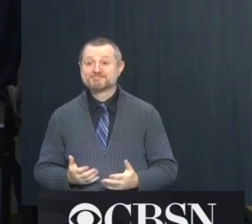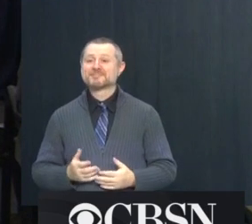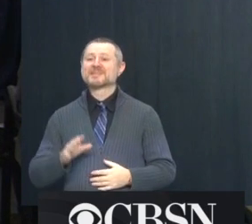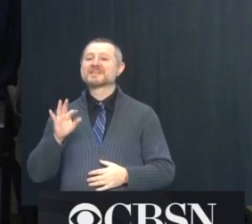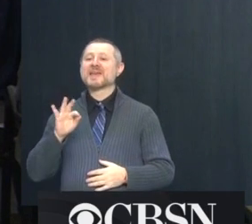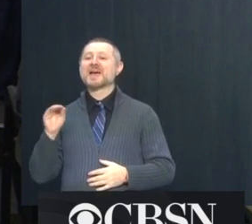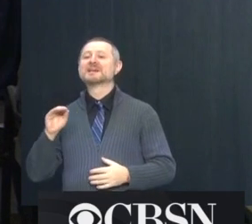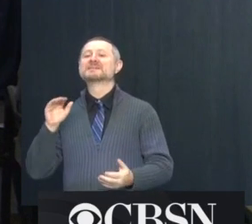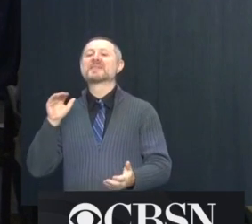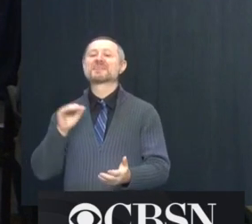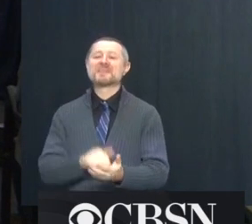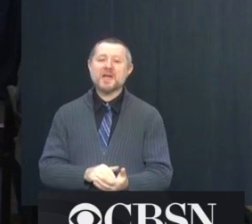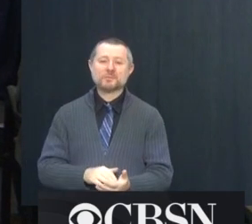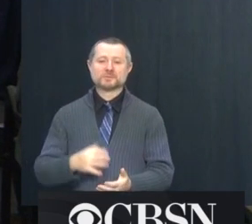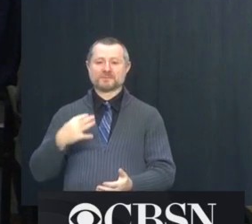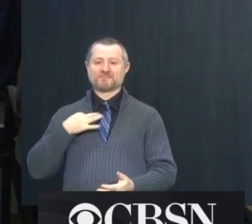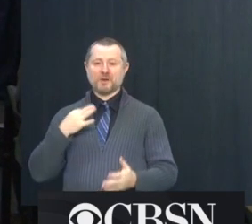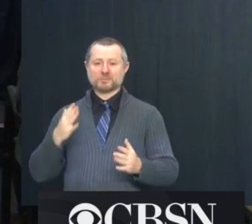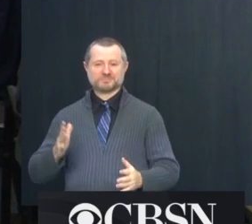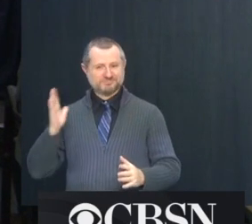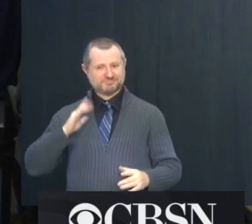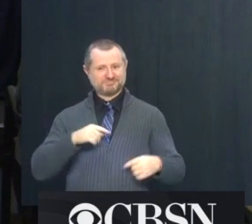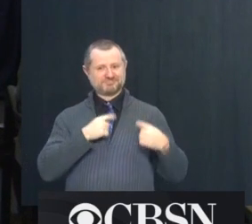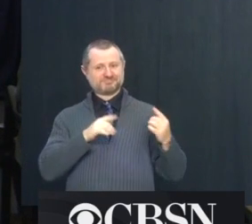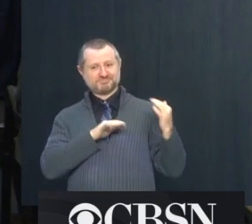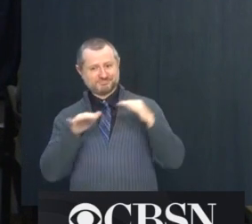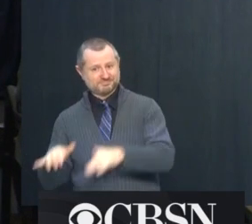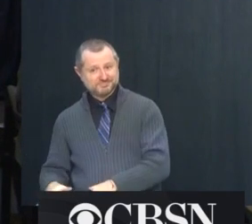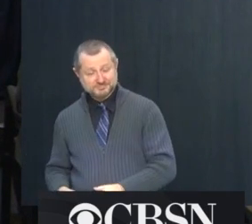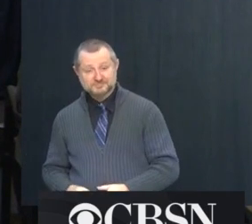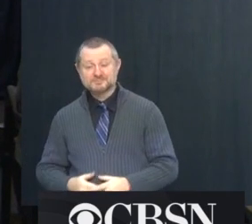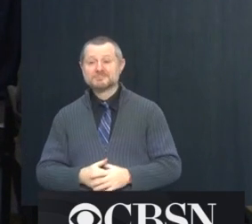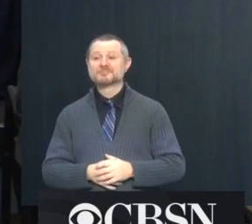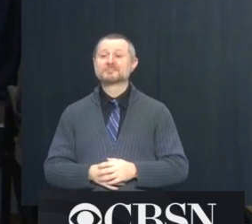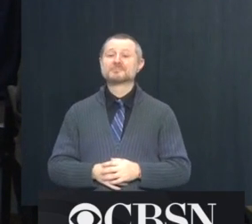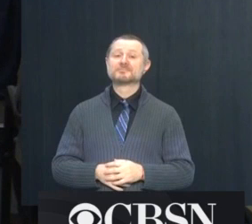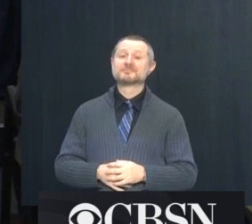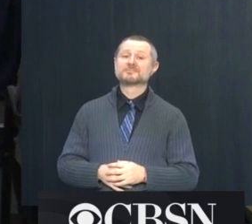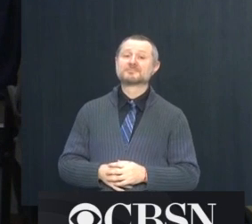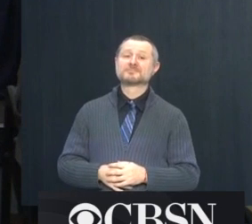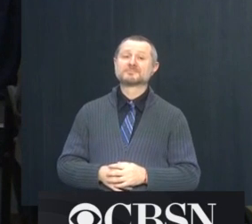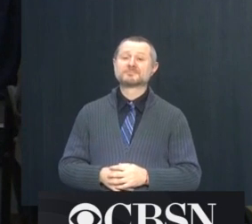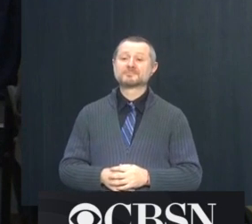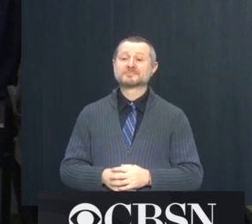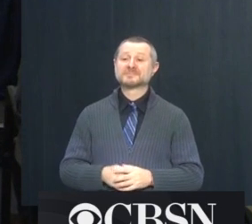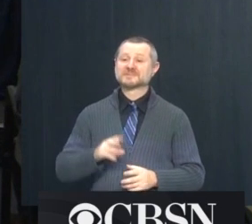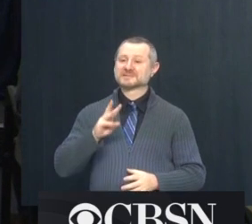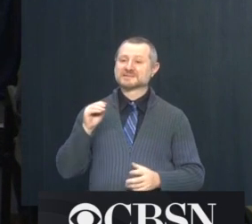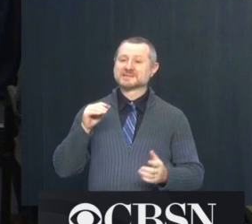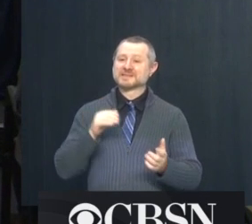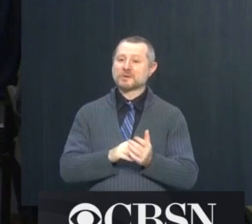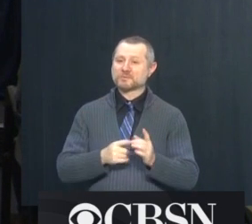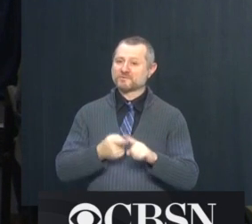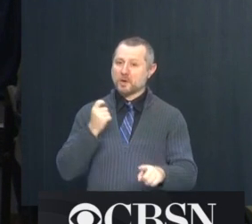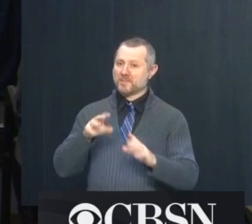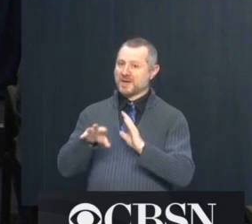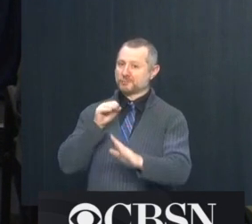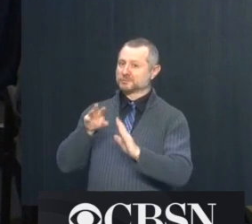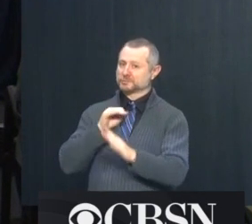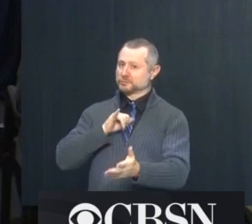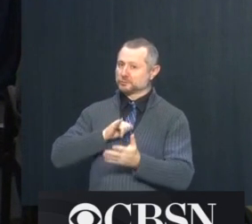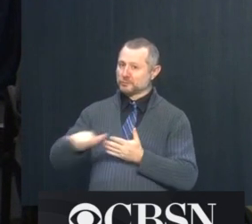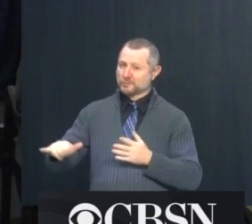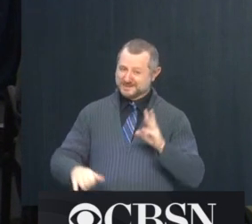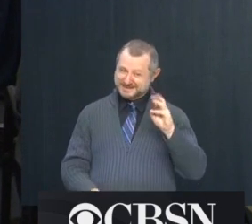90,000? We had 90,000, but how many were national versus New It York? was about 60,000 outside of New York. 60,000 outside